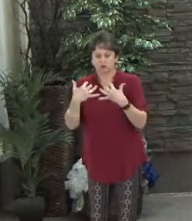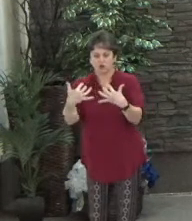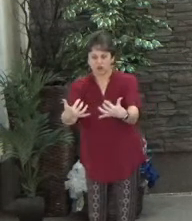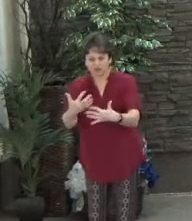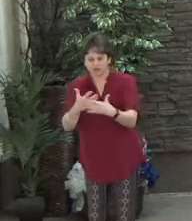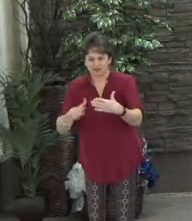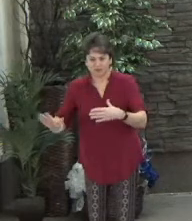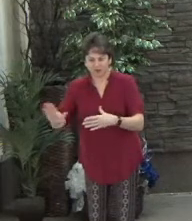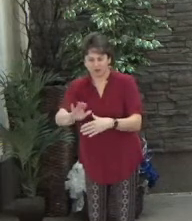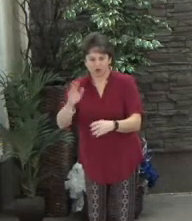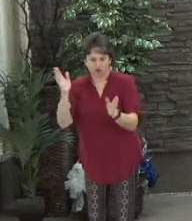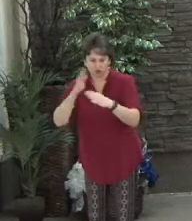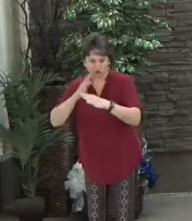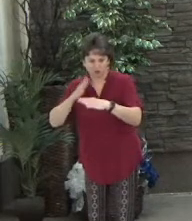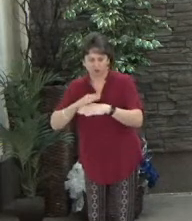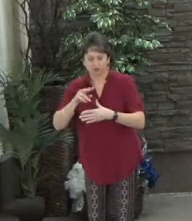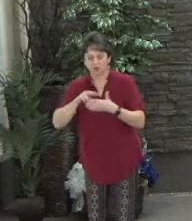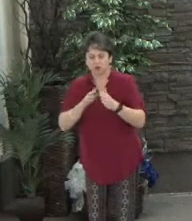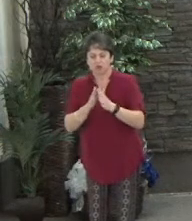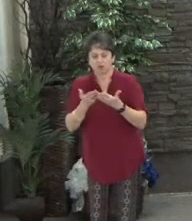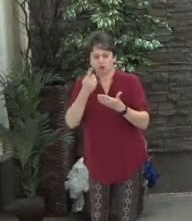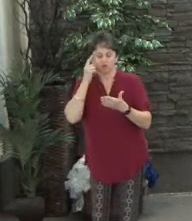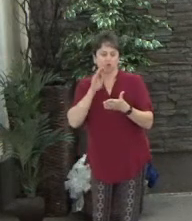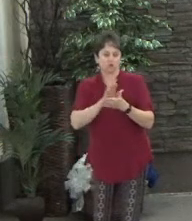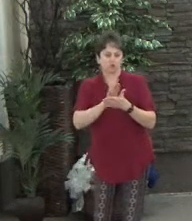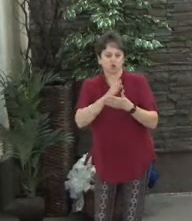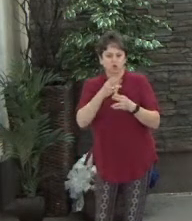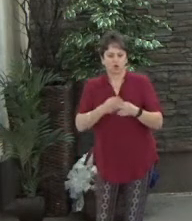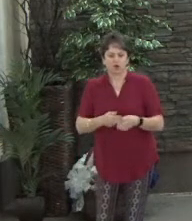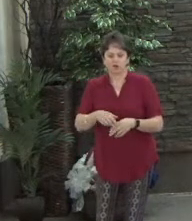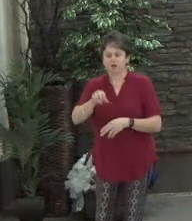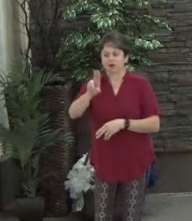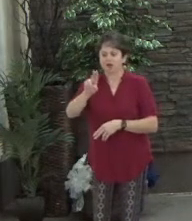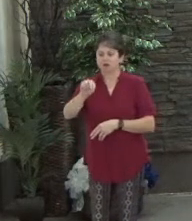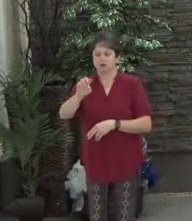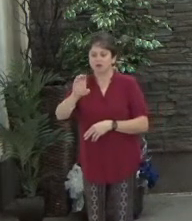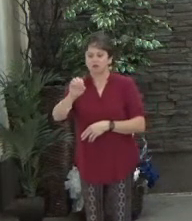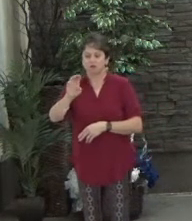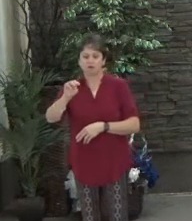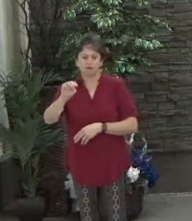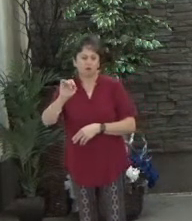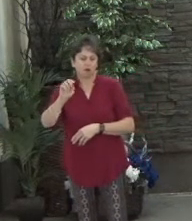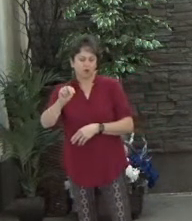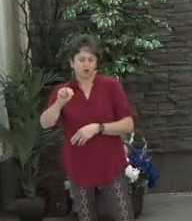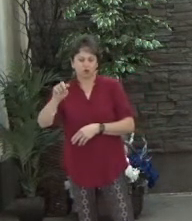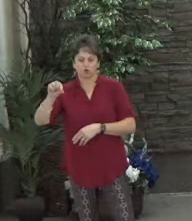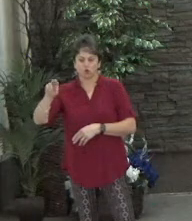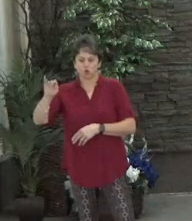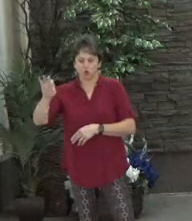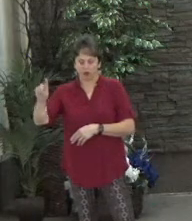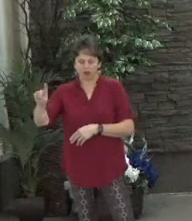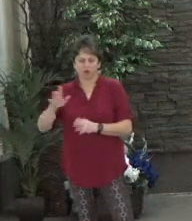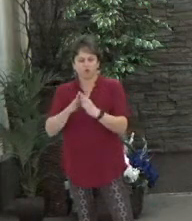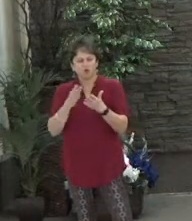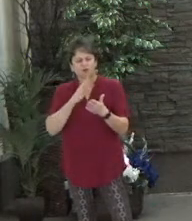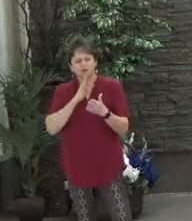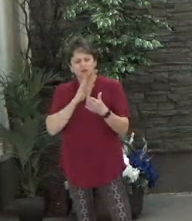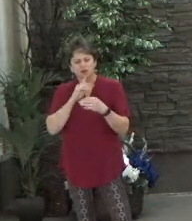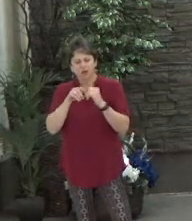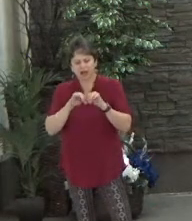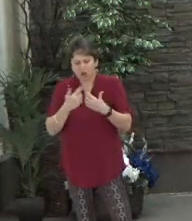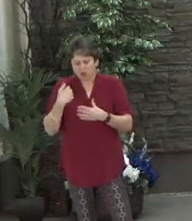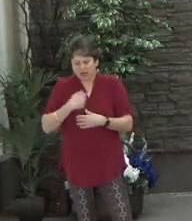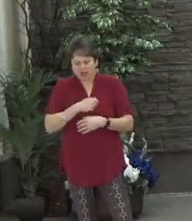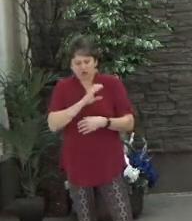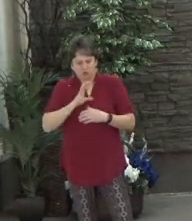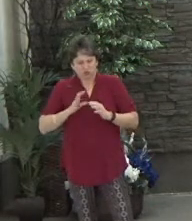troubles. I'm reading a book for school right now called Uncommon Ground. And the book is talking about how we as Christians can